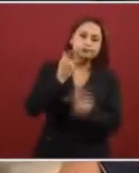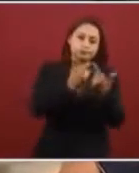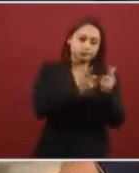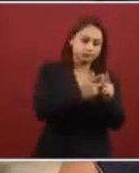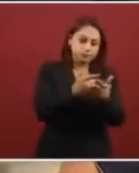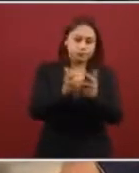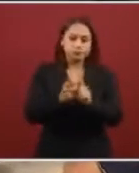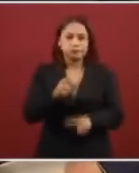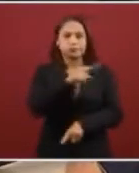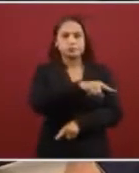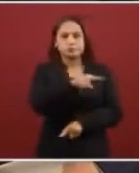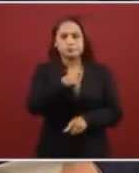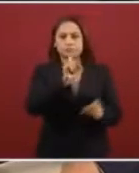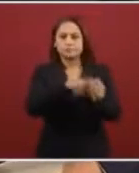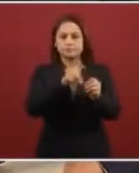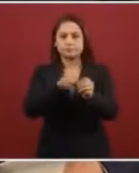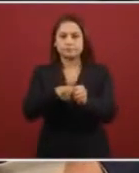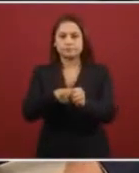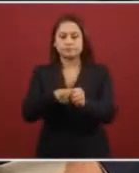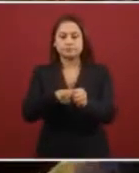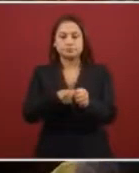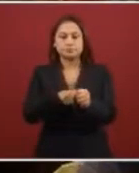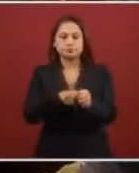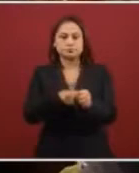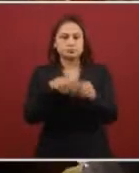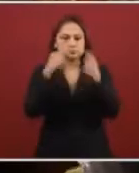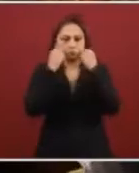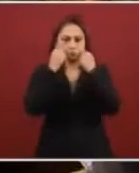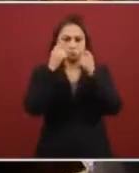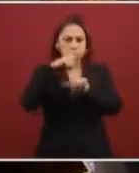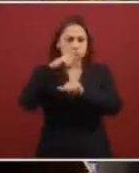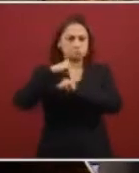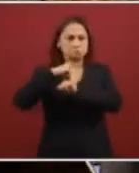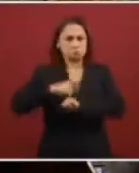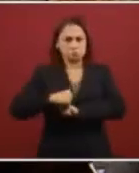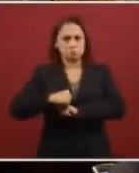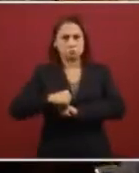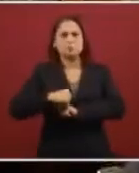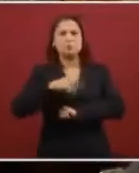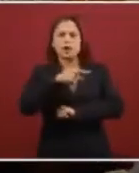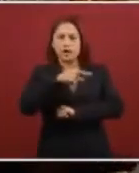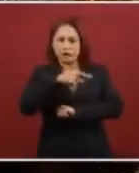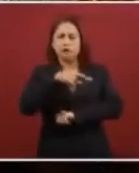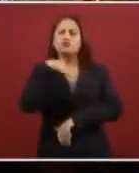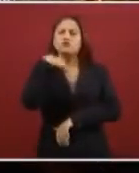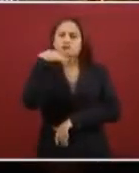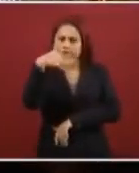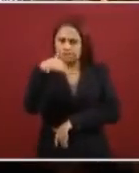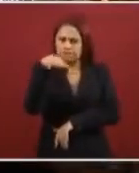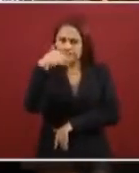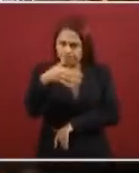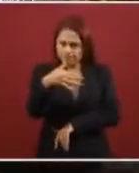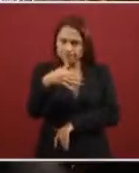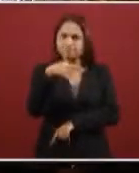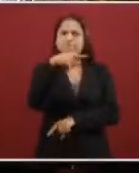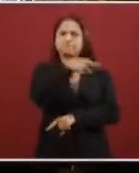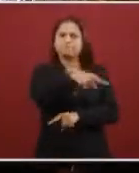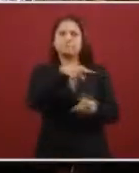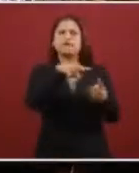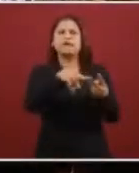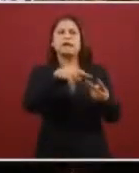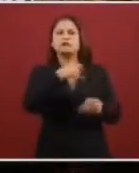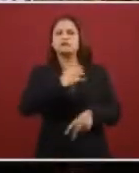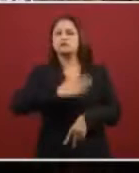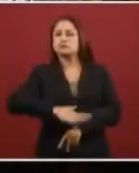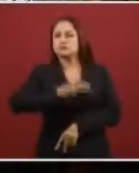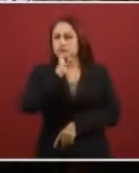cometían that were fraude, committing fraud y gozaban de impunidad. And were enjoying impunity. Integrantes de